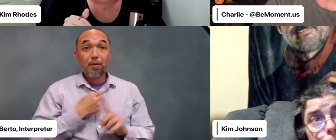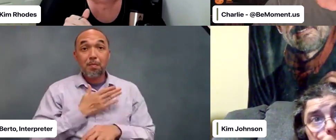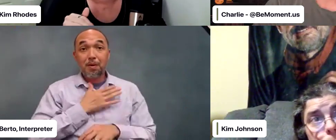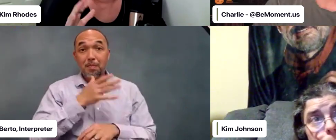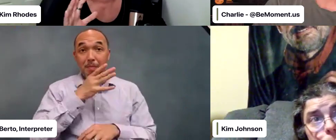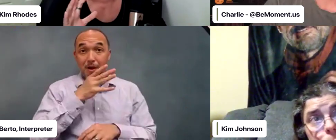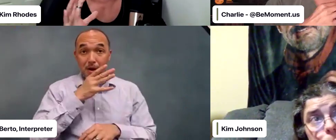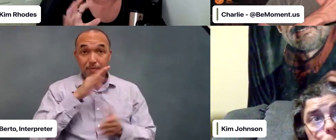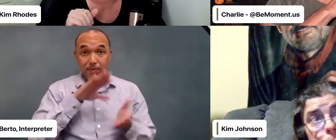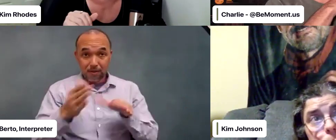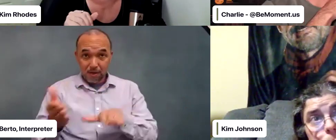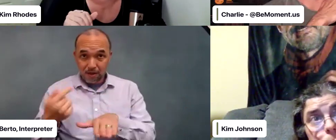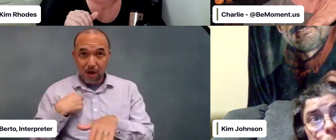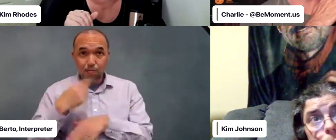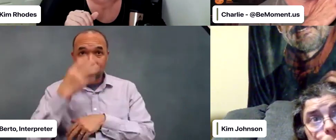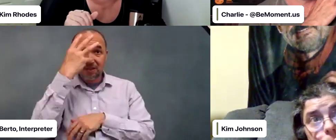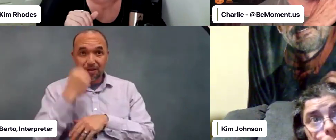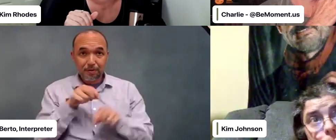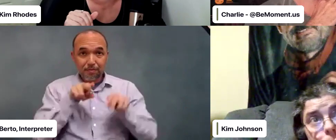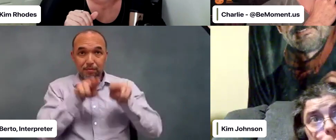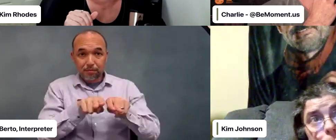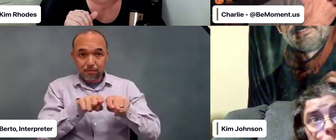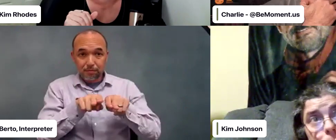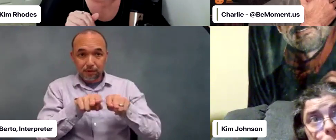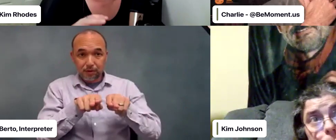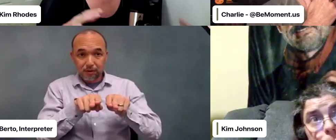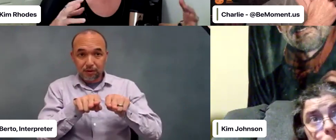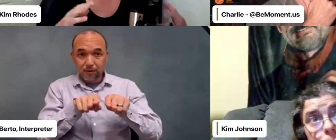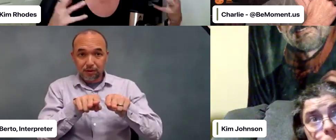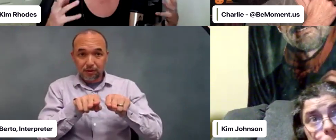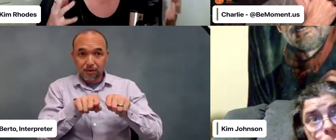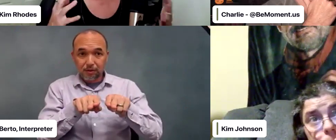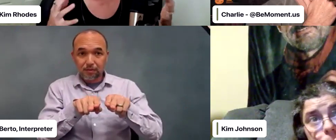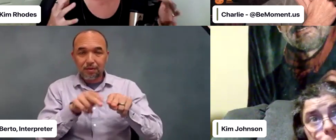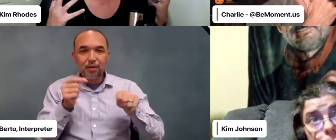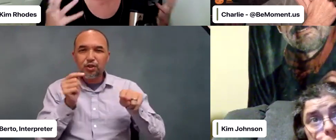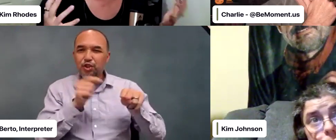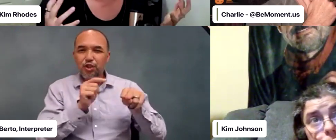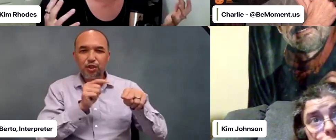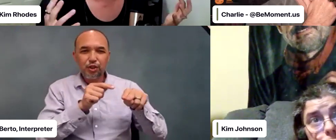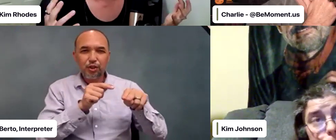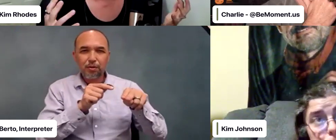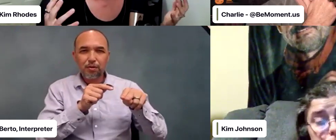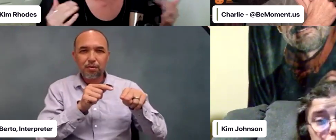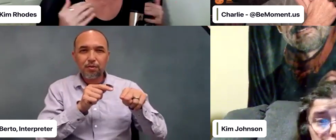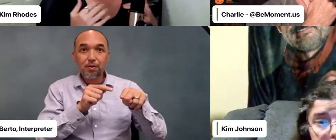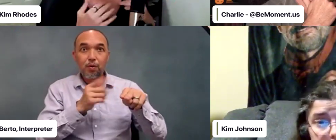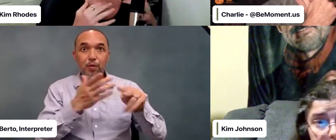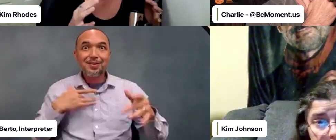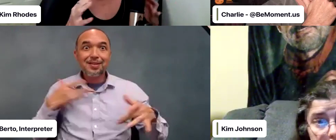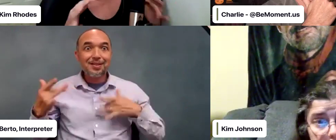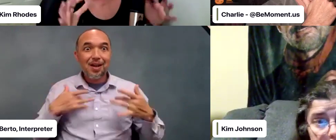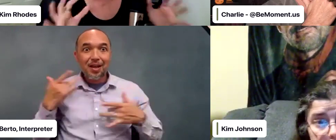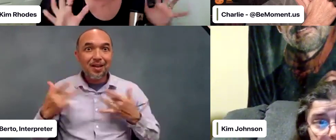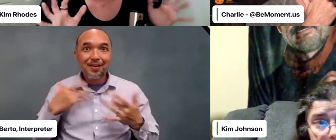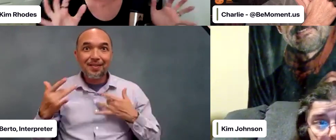her. And she took a while to like she was so excited, and she thought it was